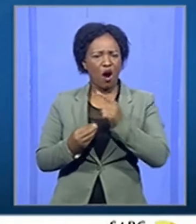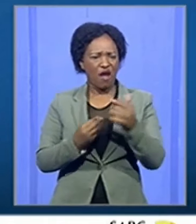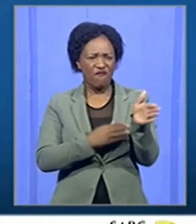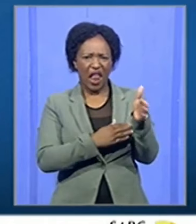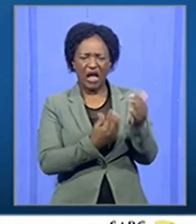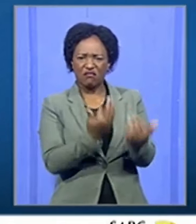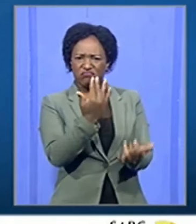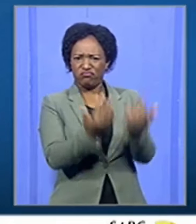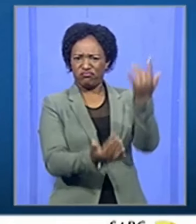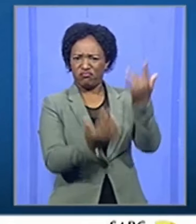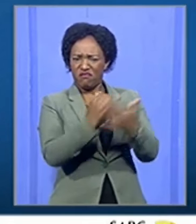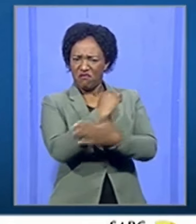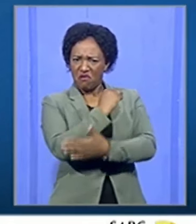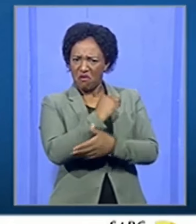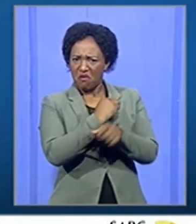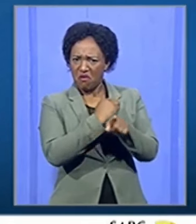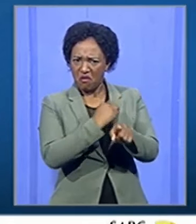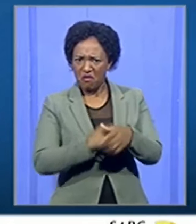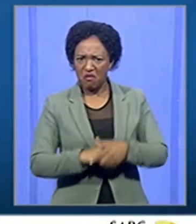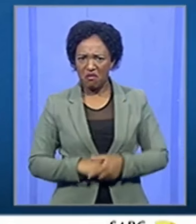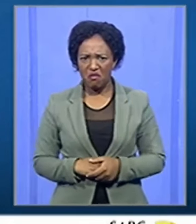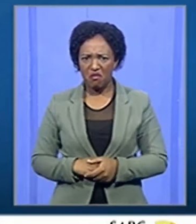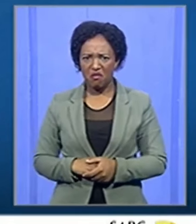ya naga. Ga